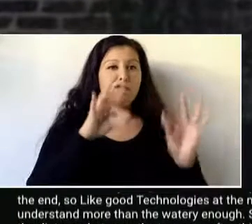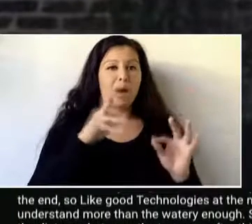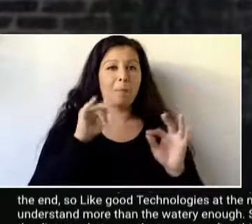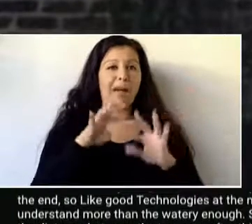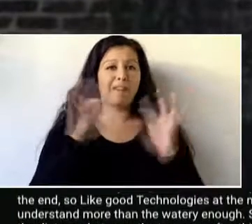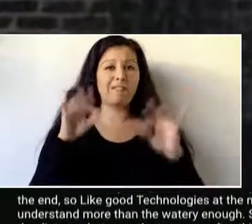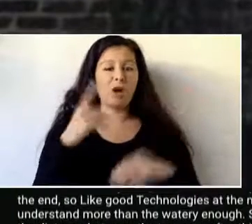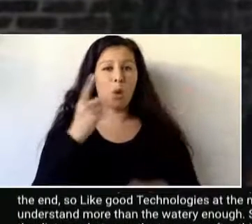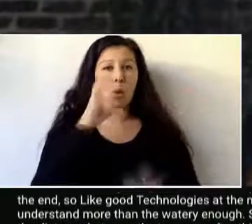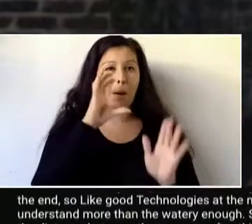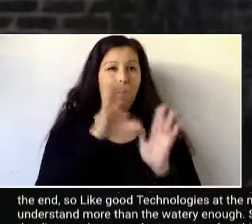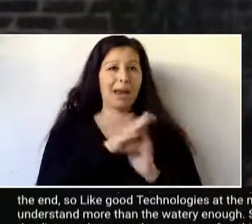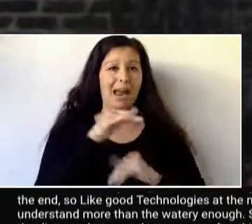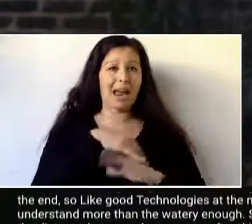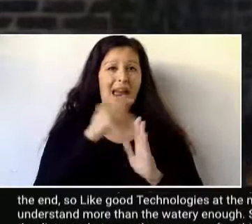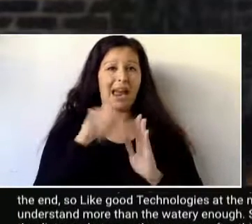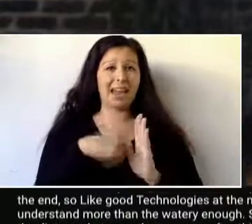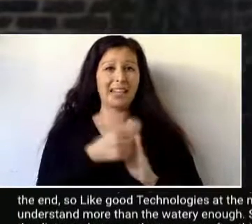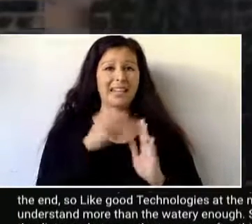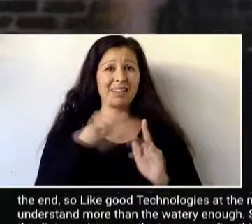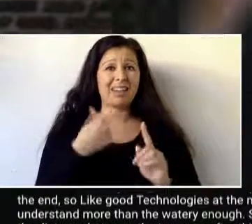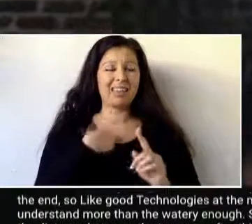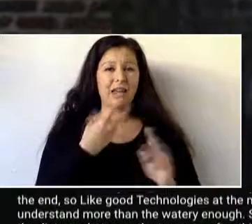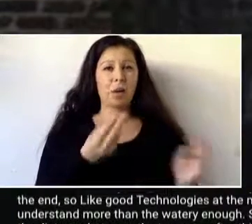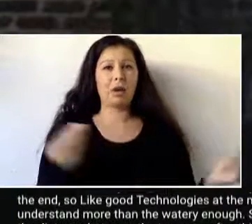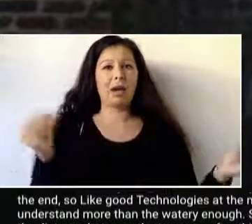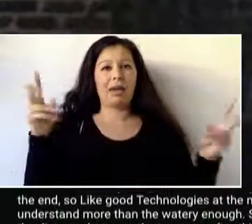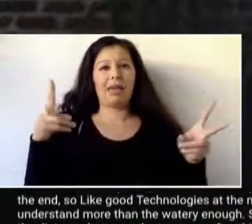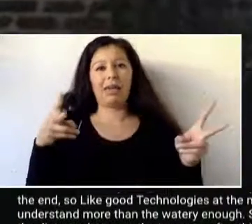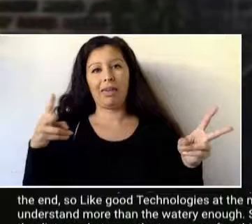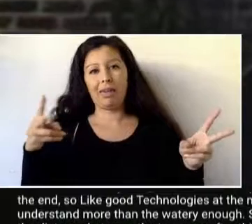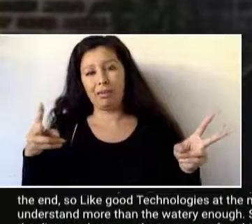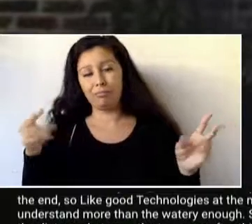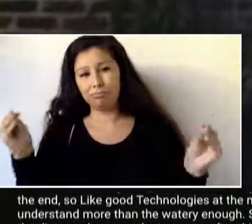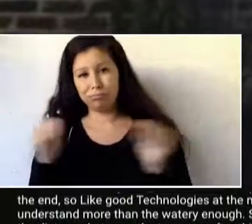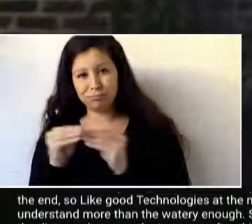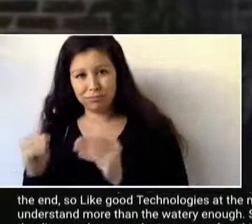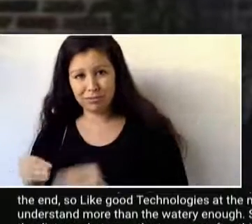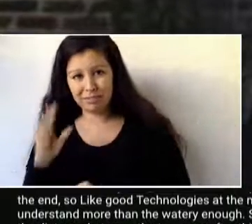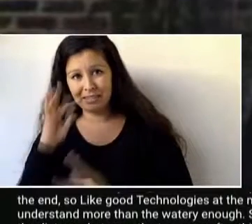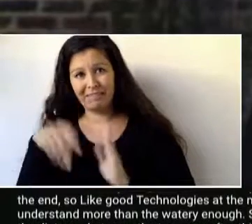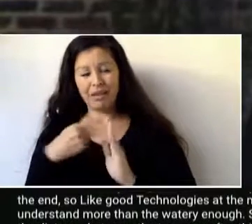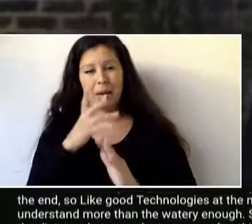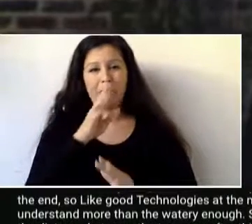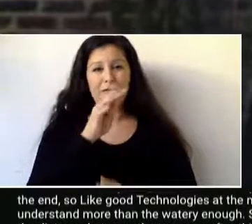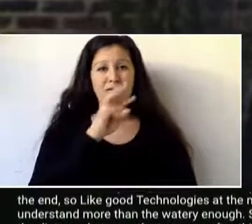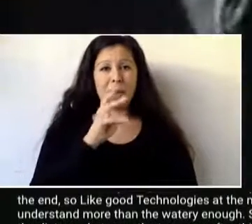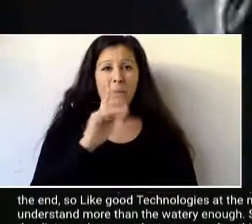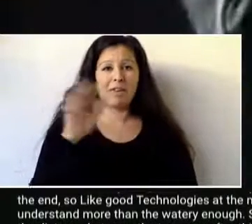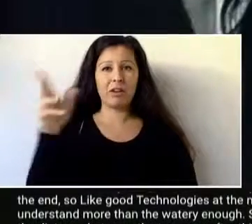So like one image at a time, frame by frame, and then we put the film together frame by frame. Wow.